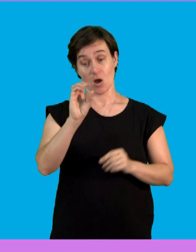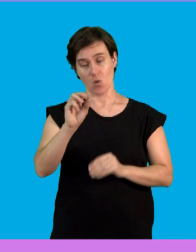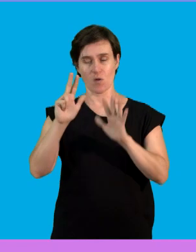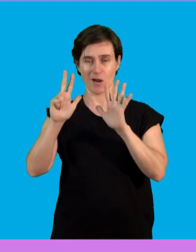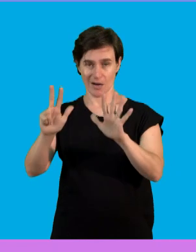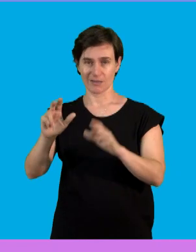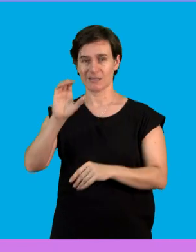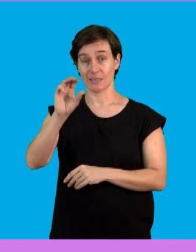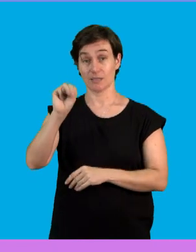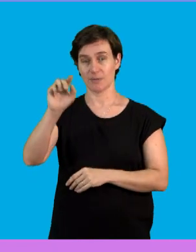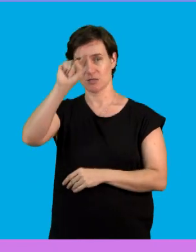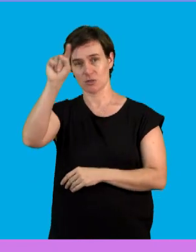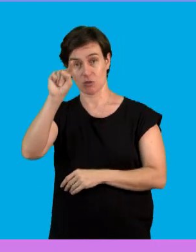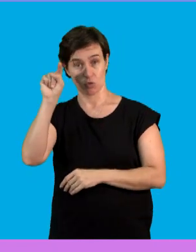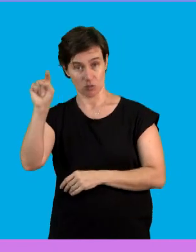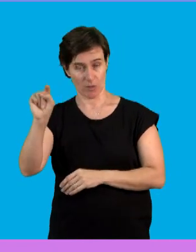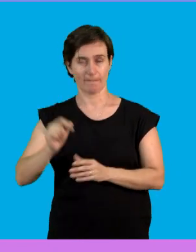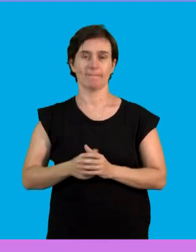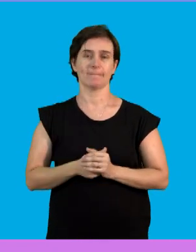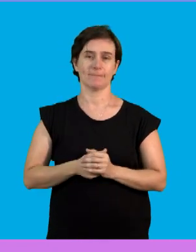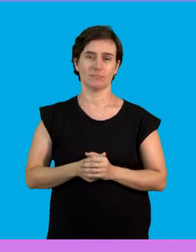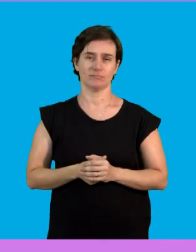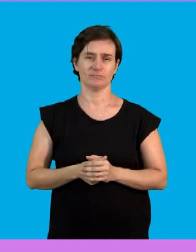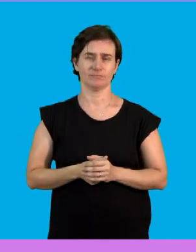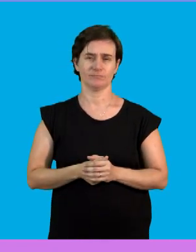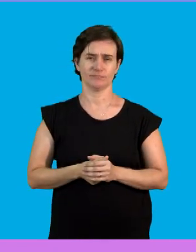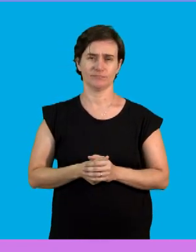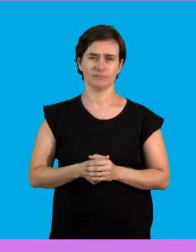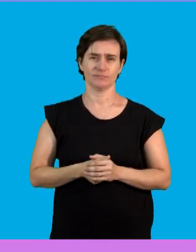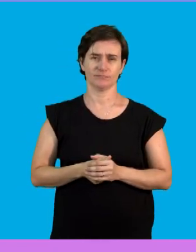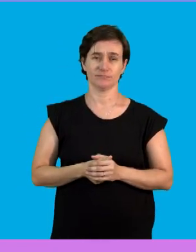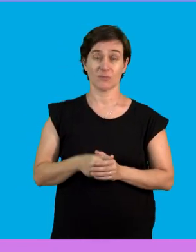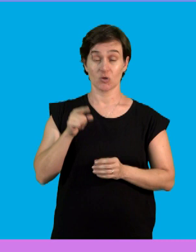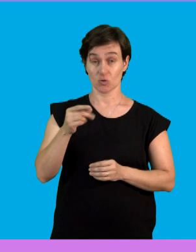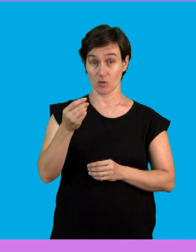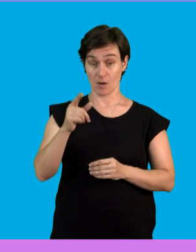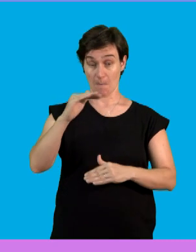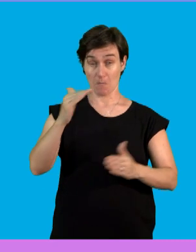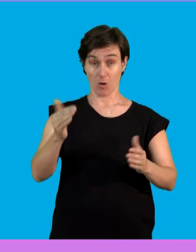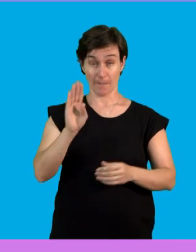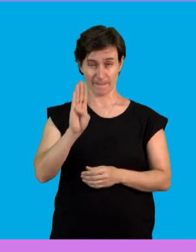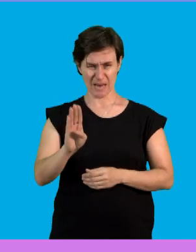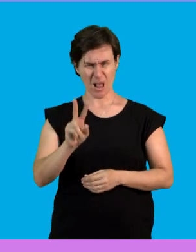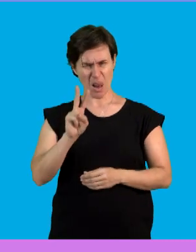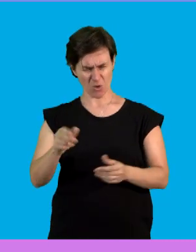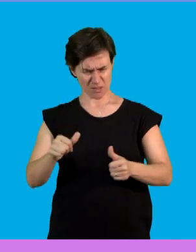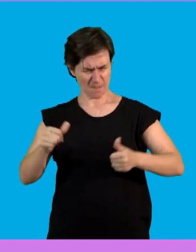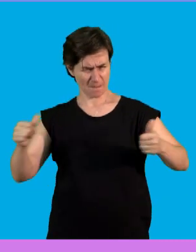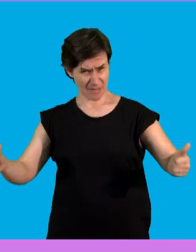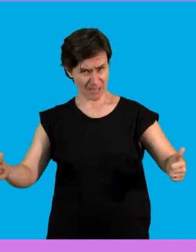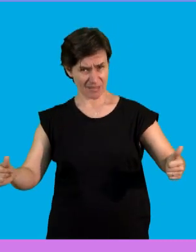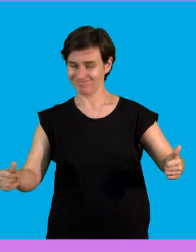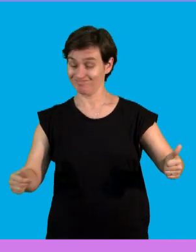1,908 centimeters squared. So even though this box looks